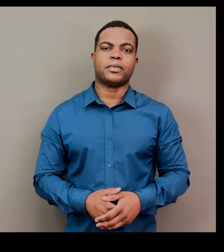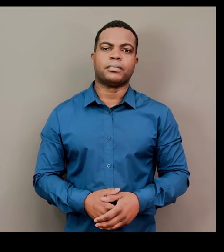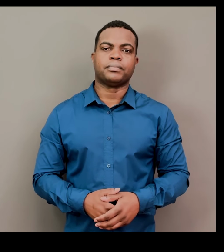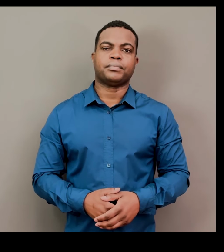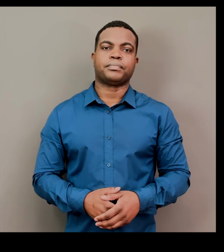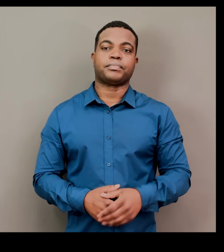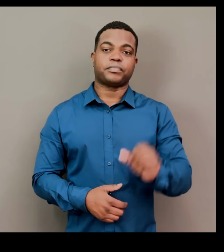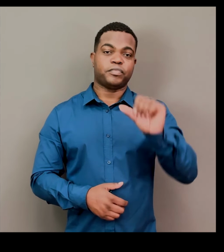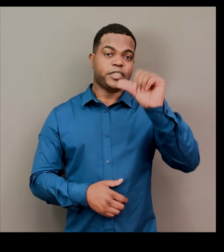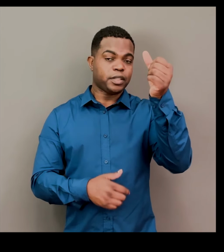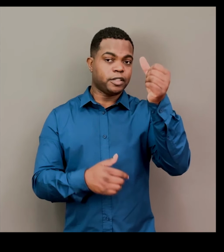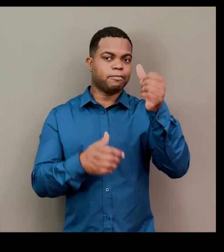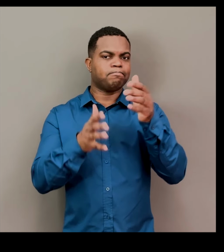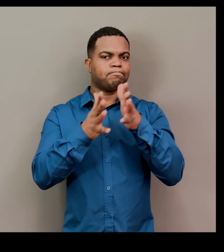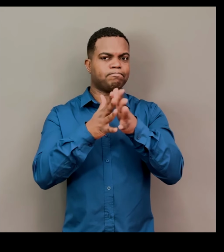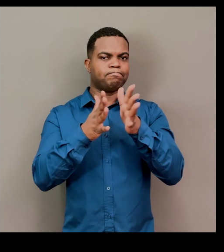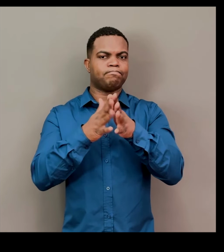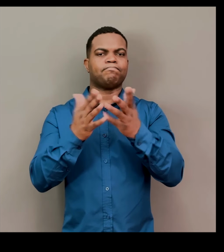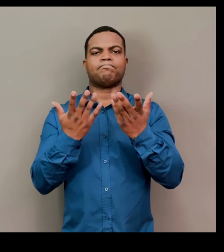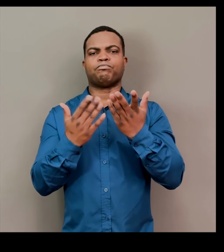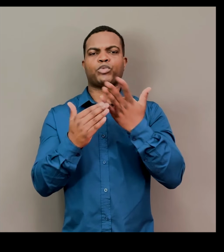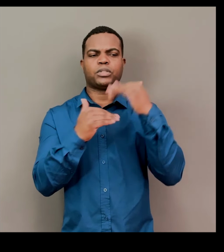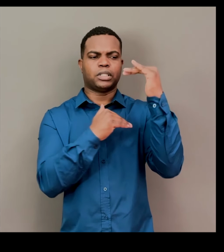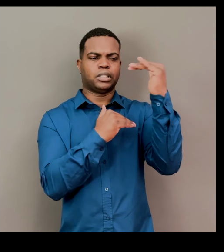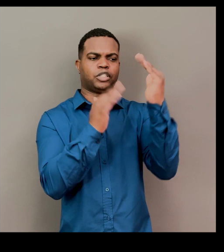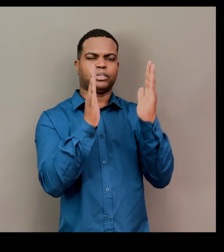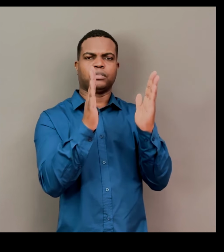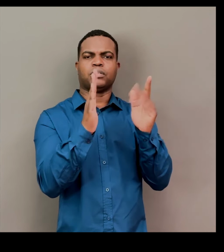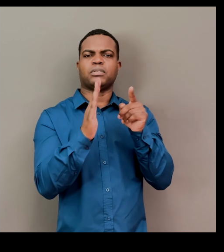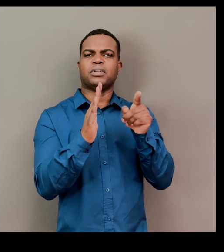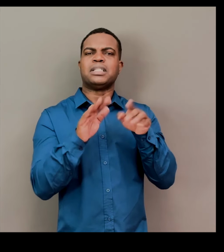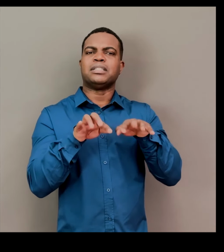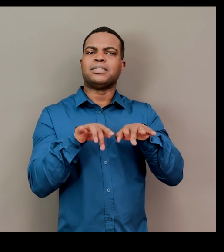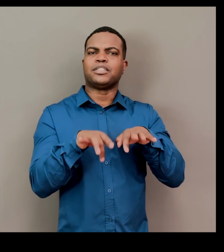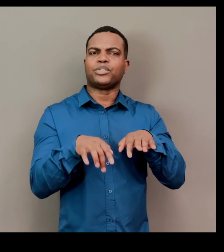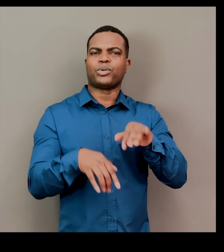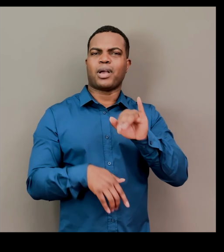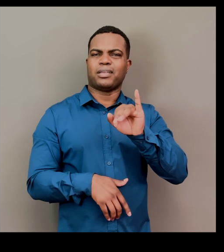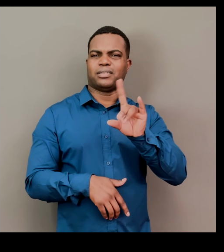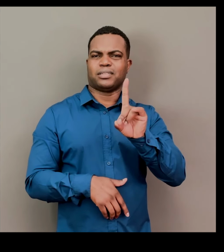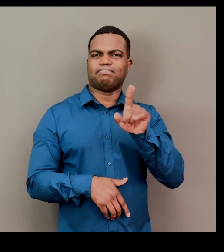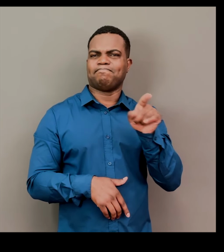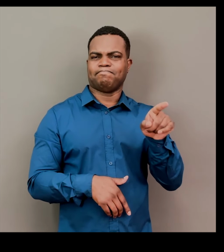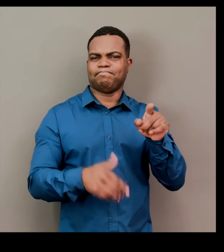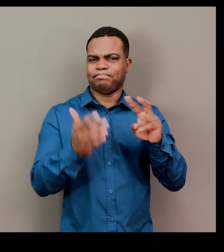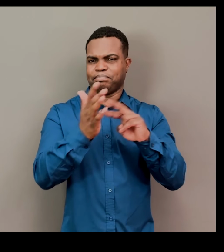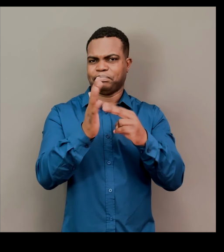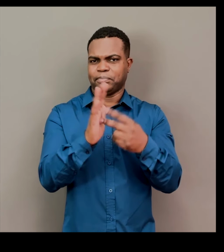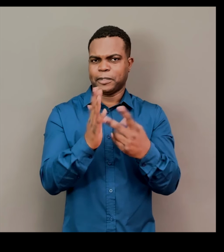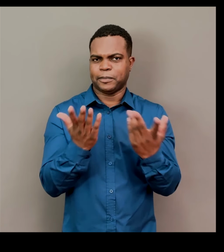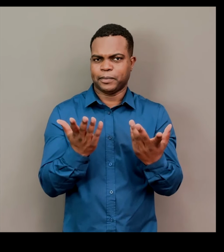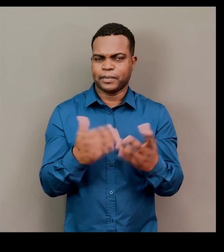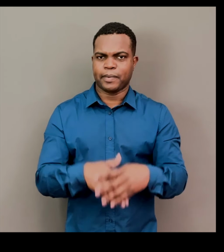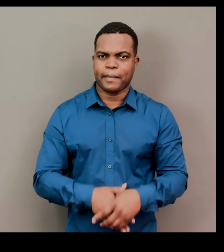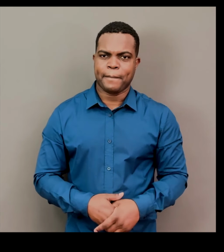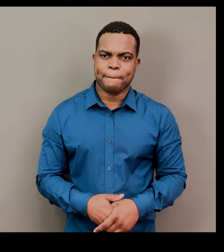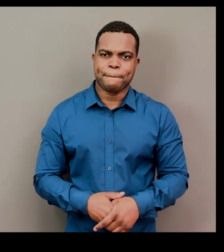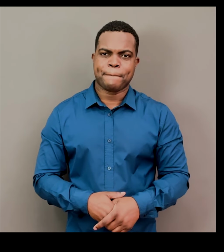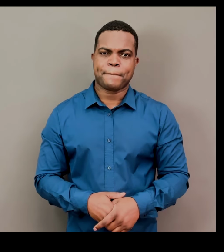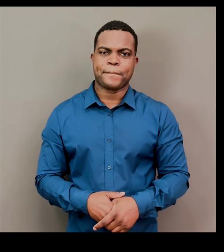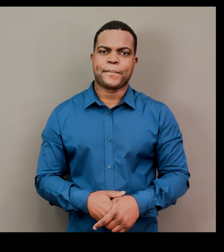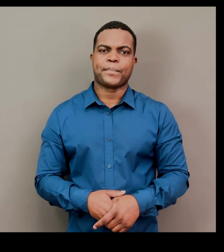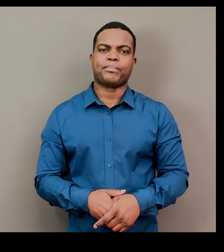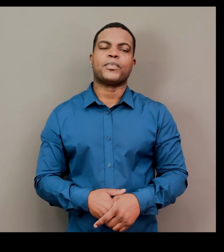But first, let's start by giving a definition of what digital identity is.